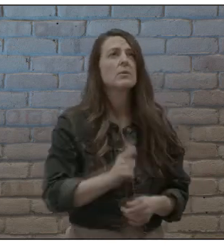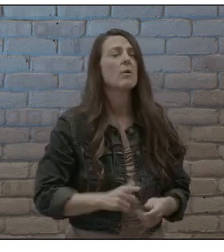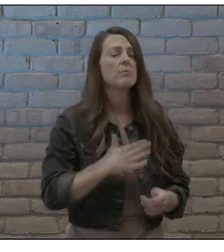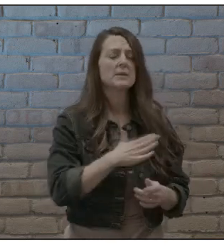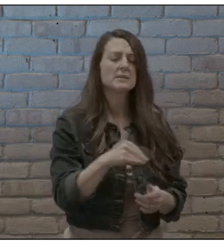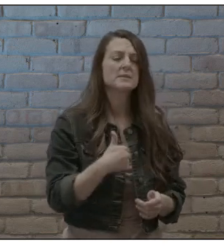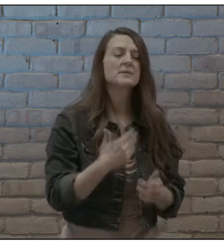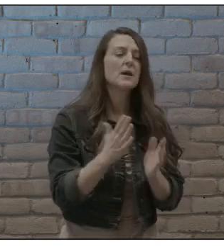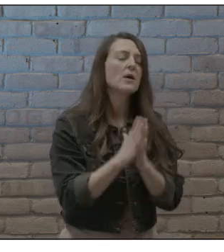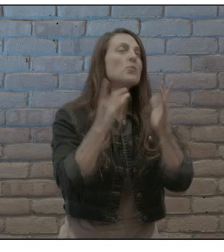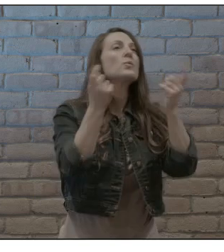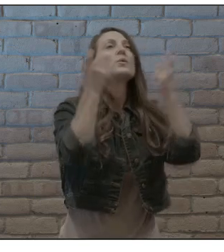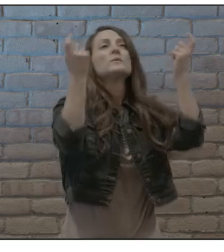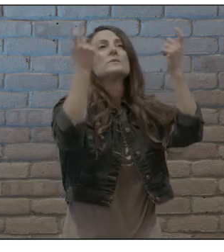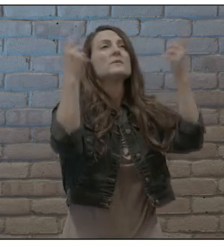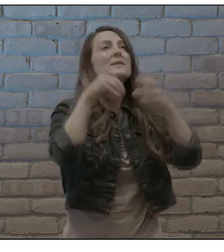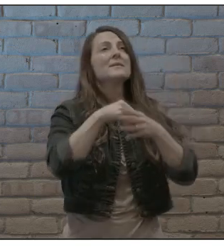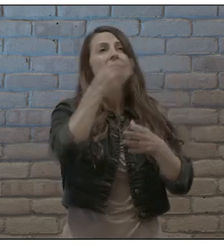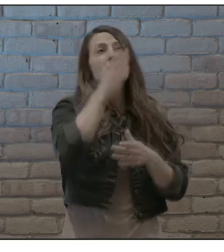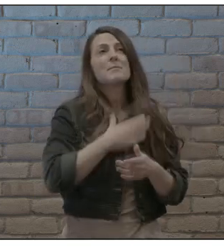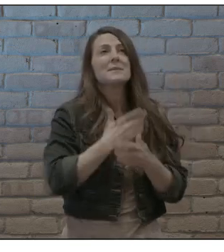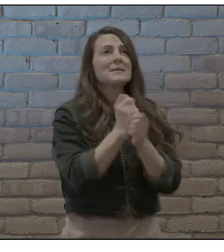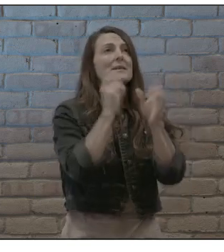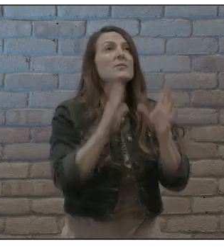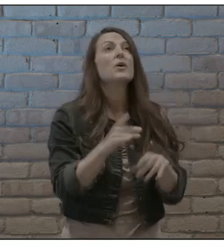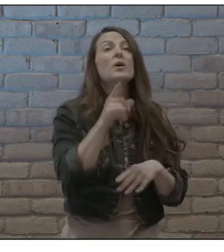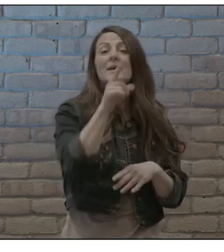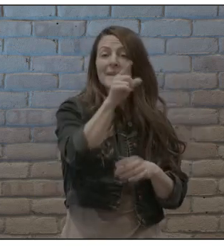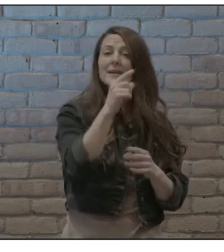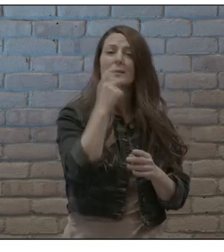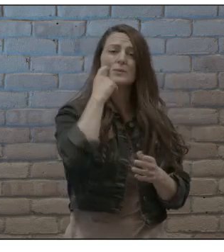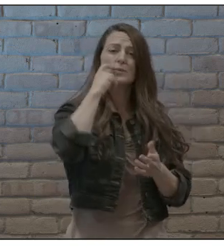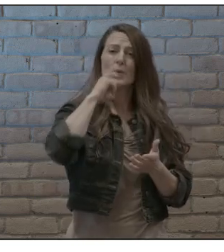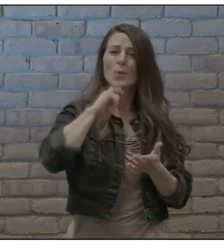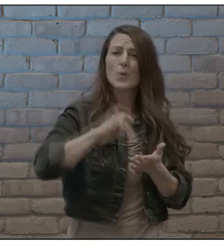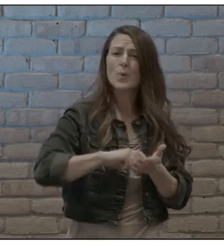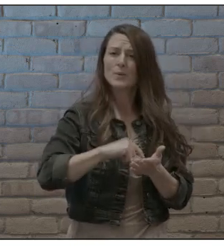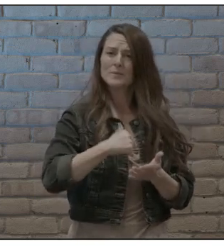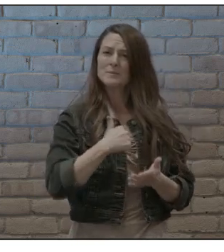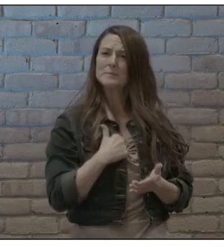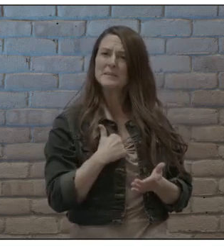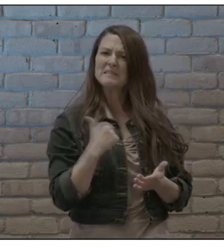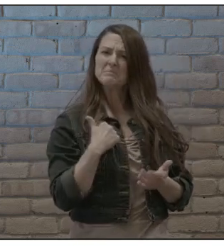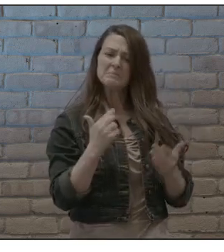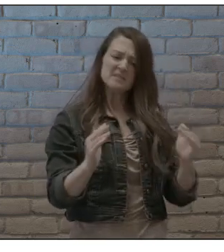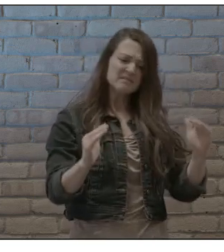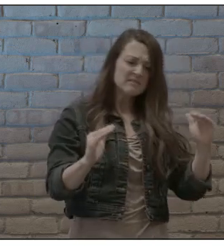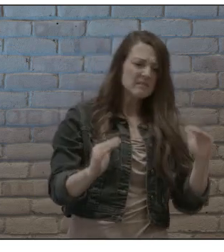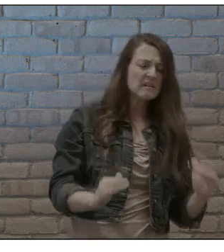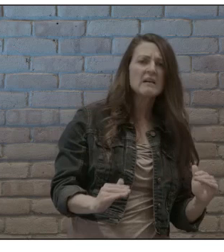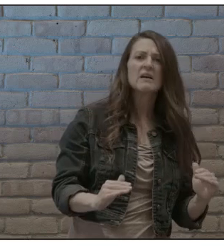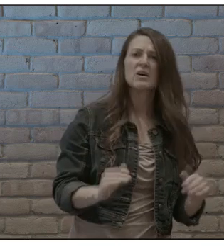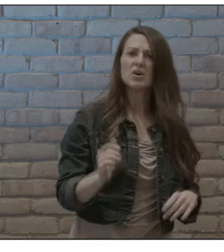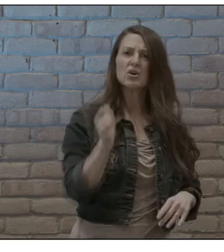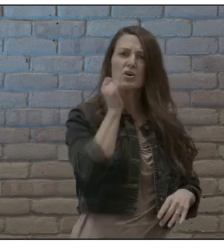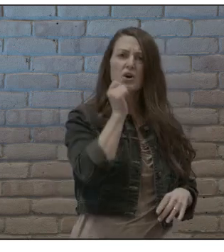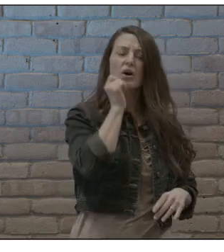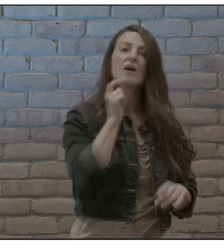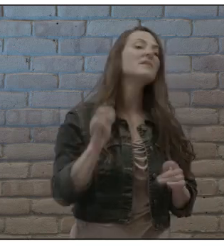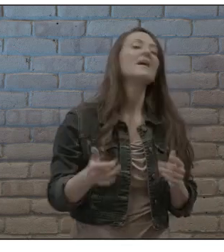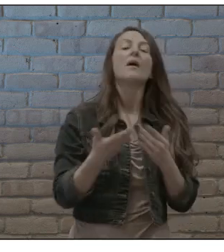spirit rejoices in God my Savior, for he took notice of his lowly servant girl, and from now on